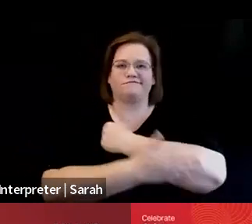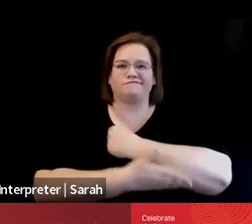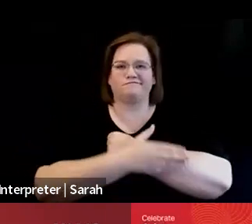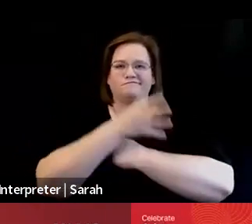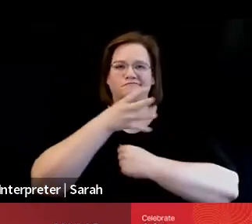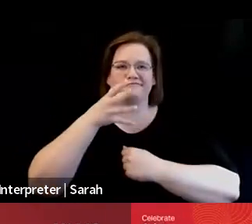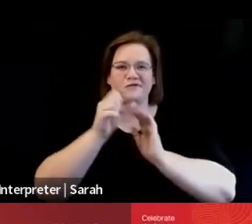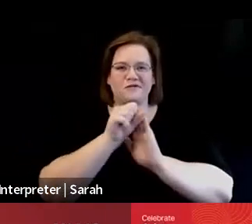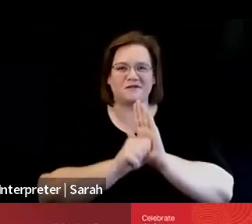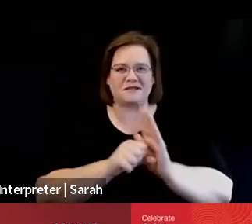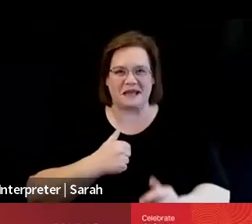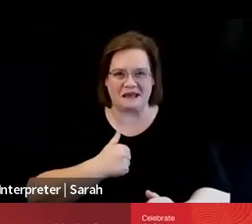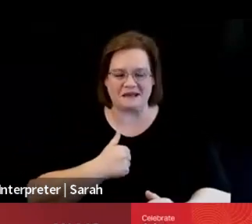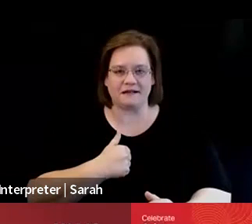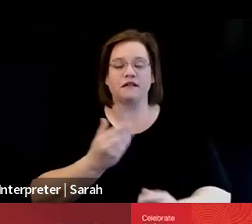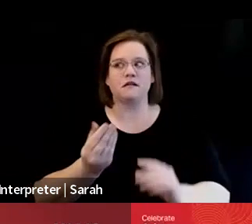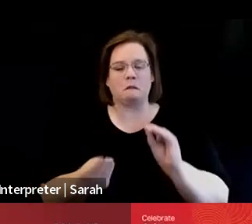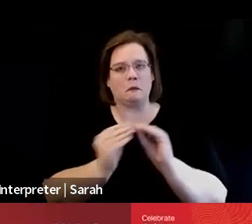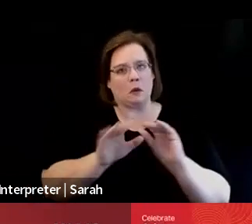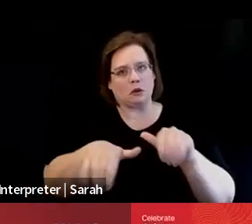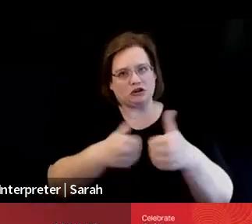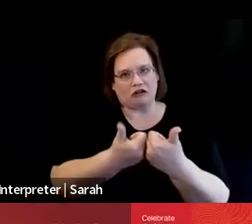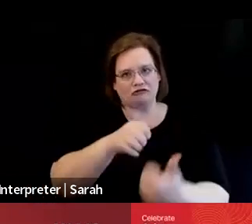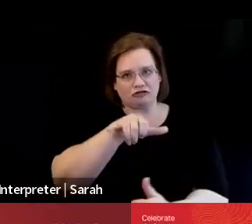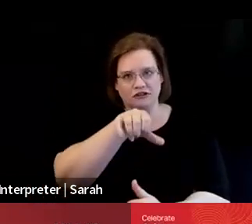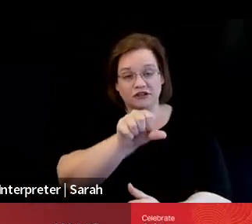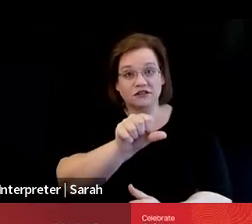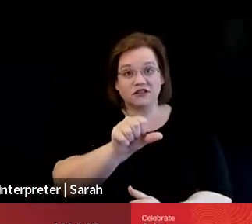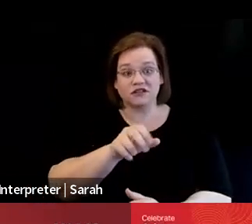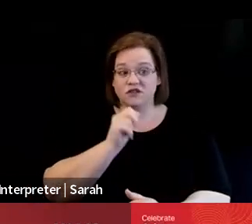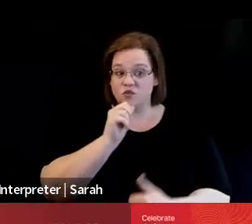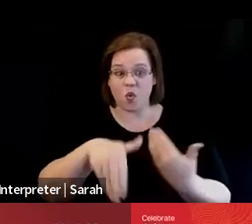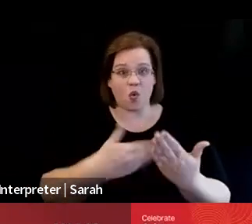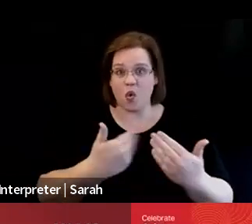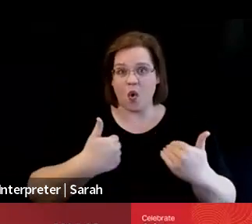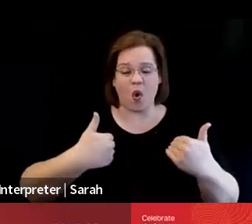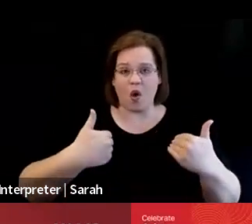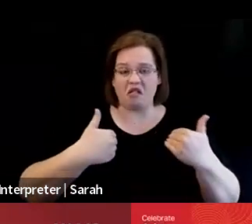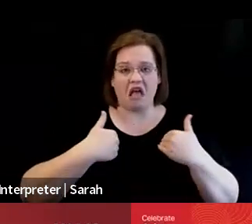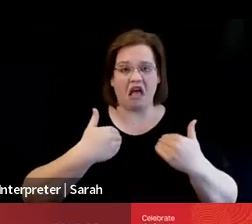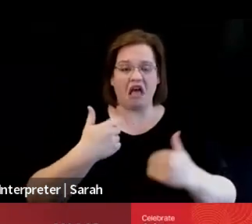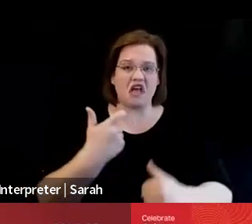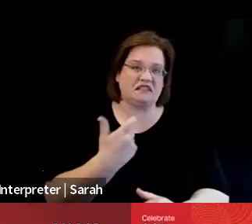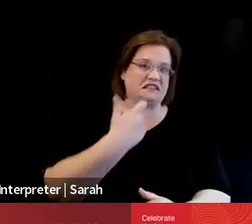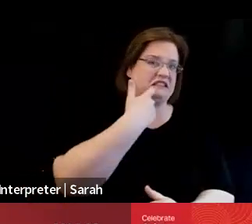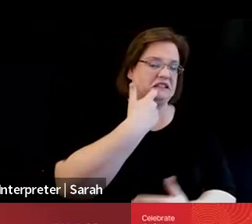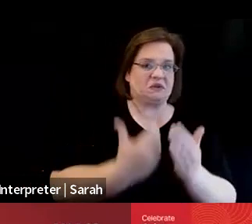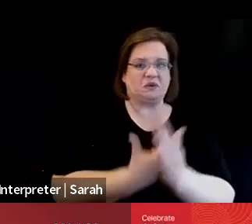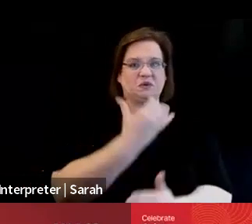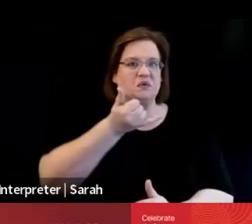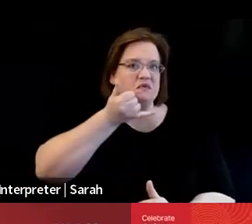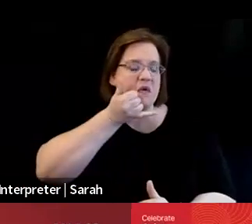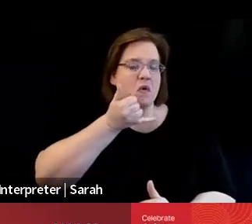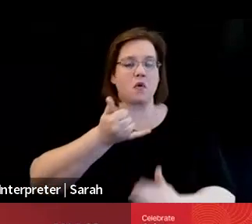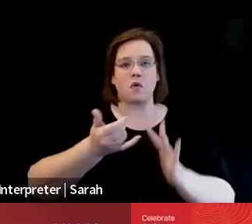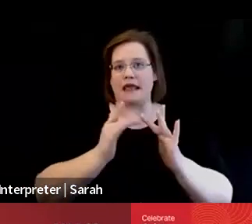some additional challenges, but folks don't all have smartphones or broadband service at home or the